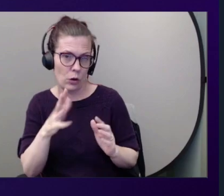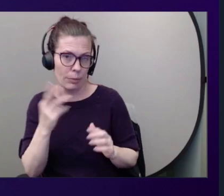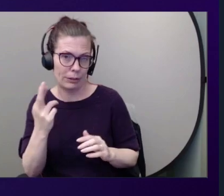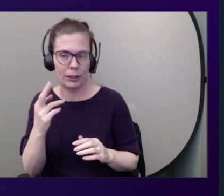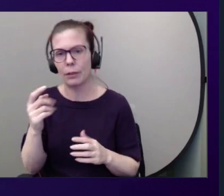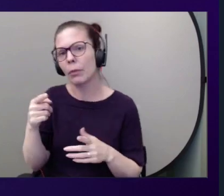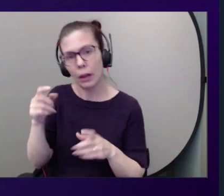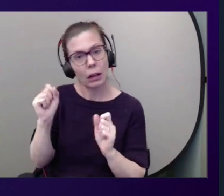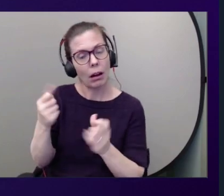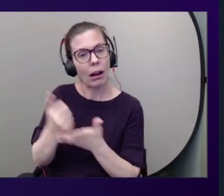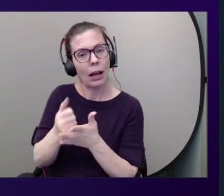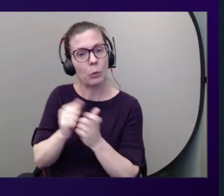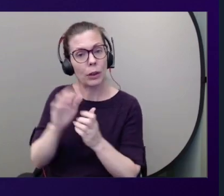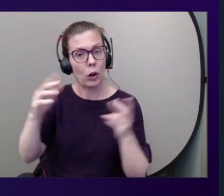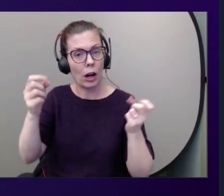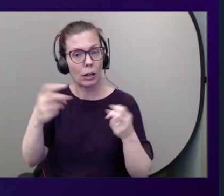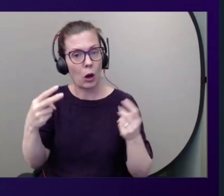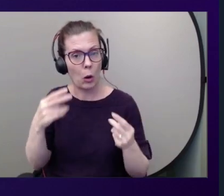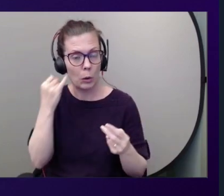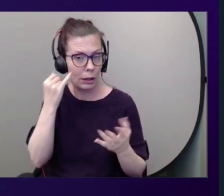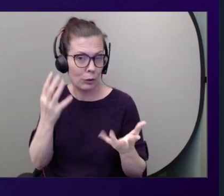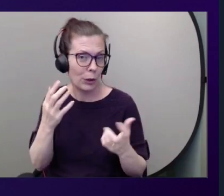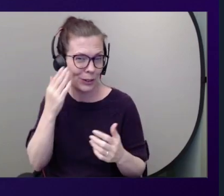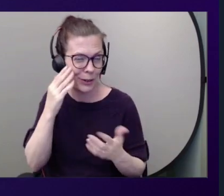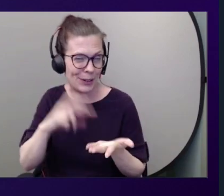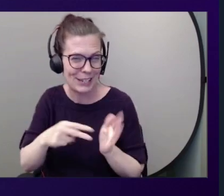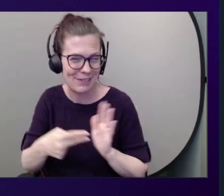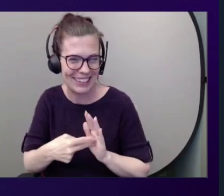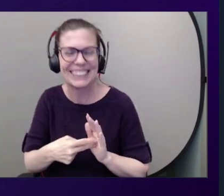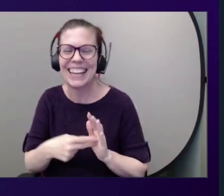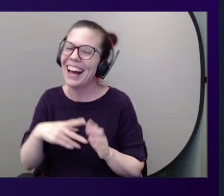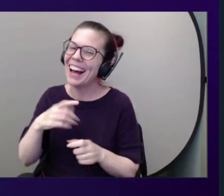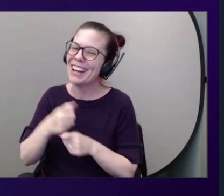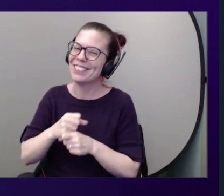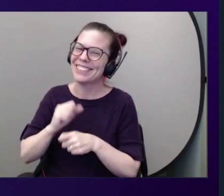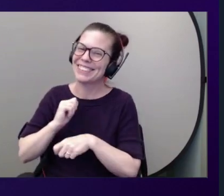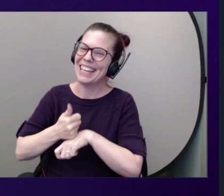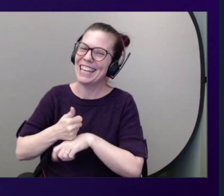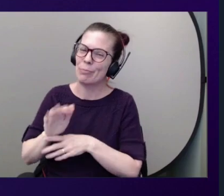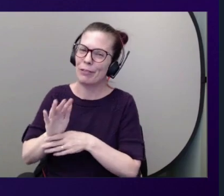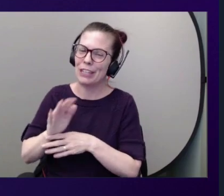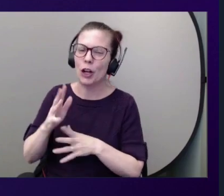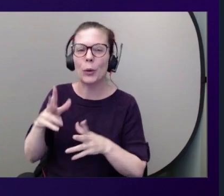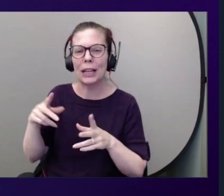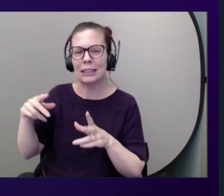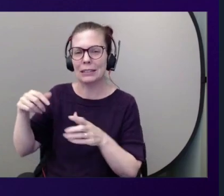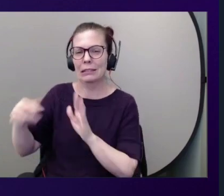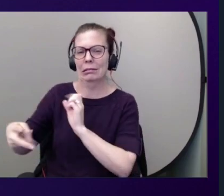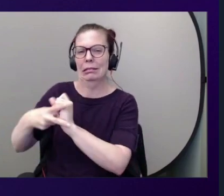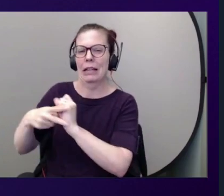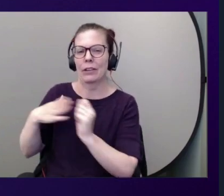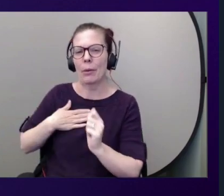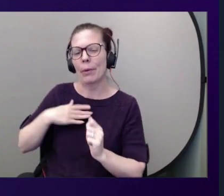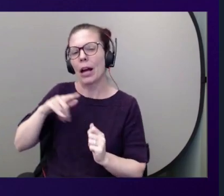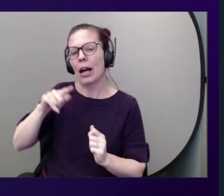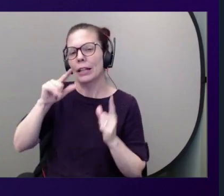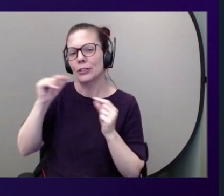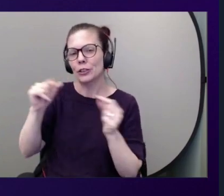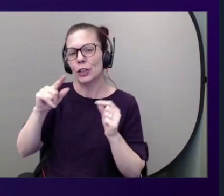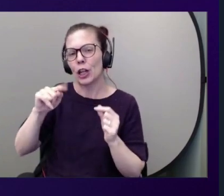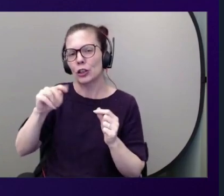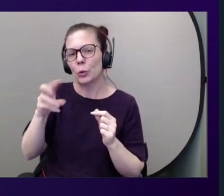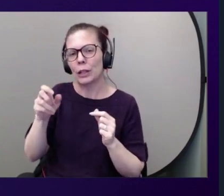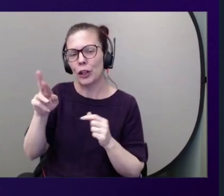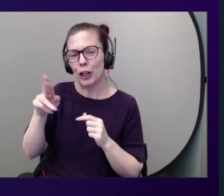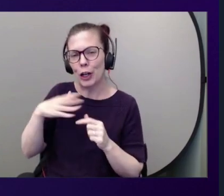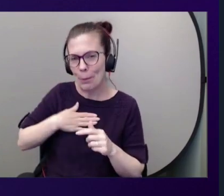help you with your code. If anyone would like to know what I'm referencing, I did actually make a video that's pinned on my Twitter, I believe, of my cat using Amazon Code